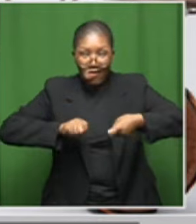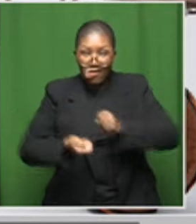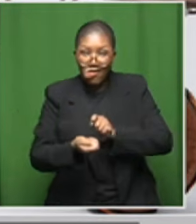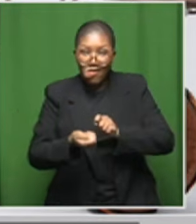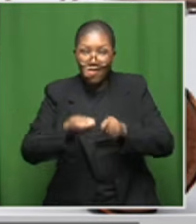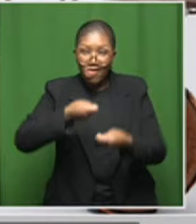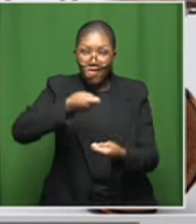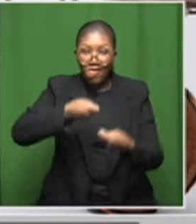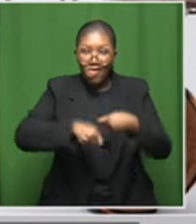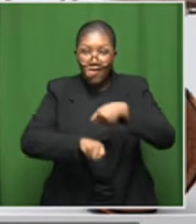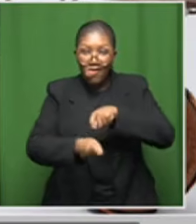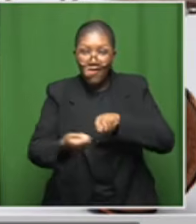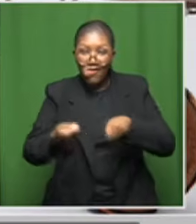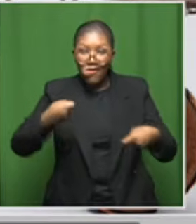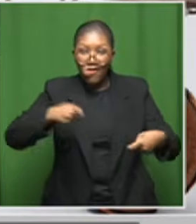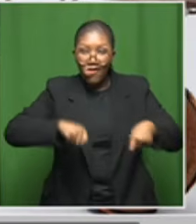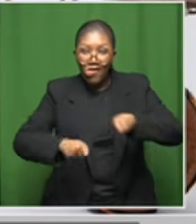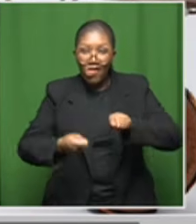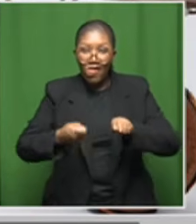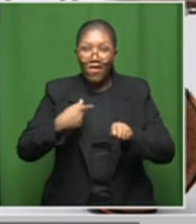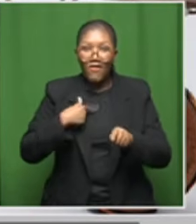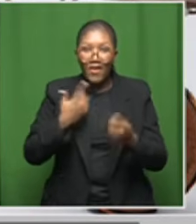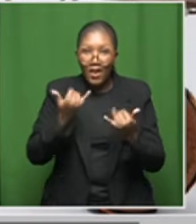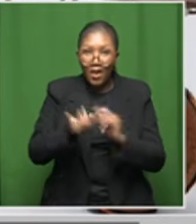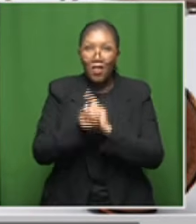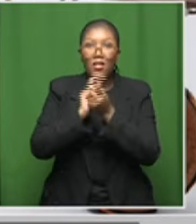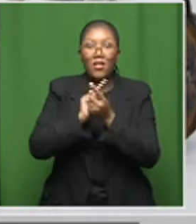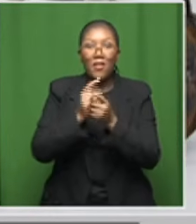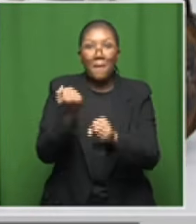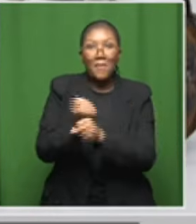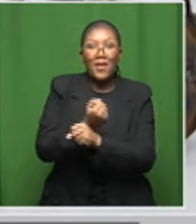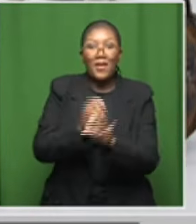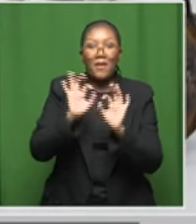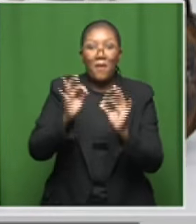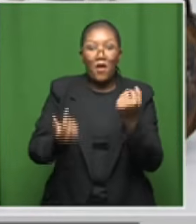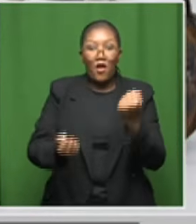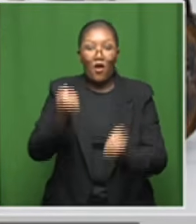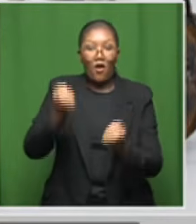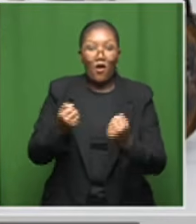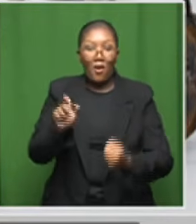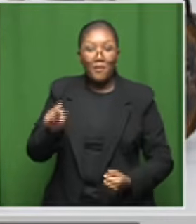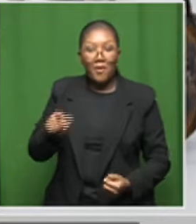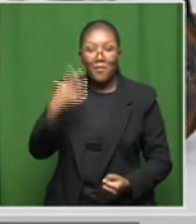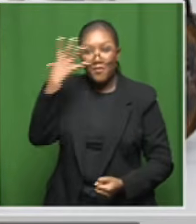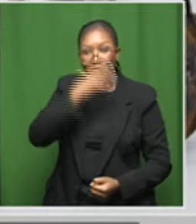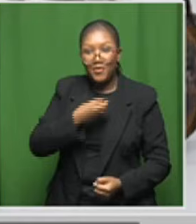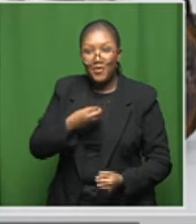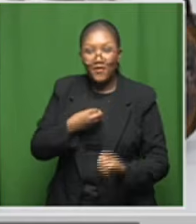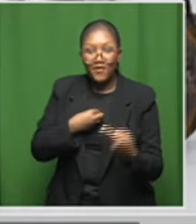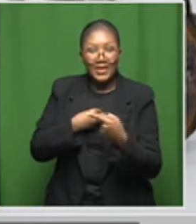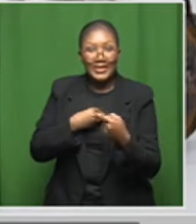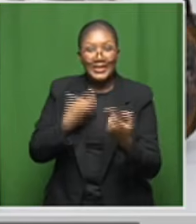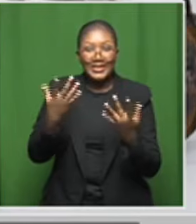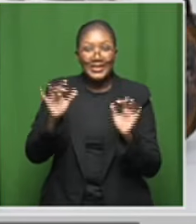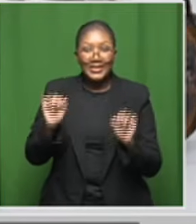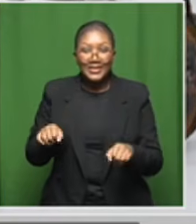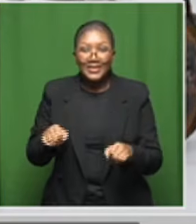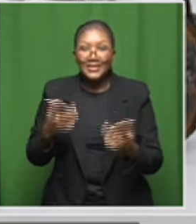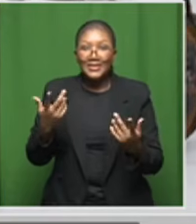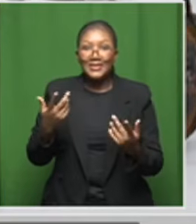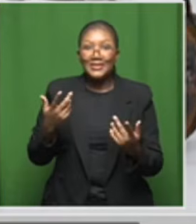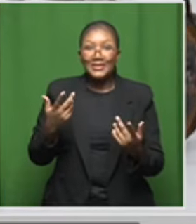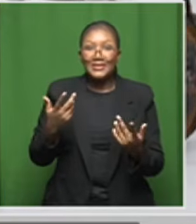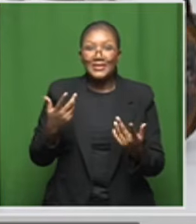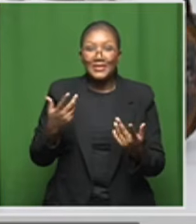care into it, it can be turned into something beautiful. So it has become the metaphor. It's